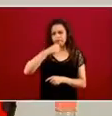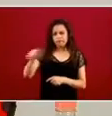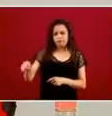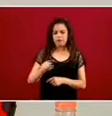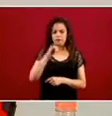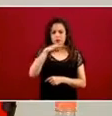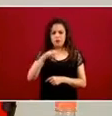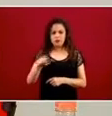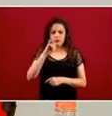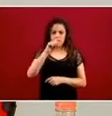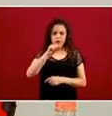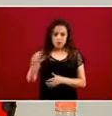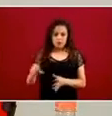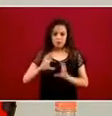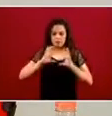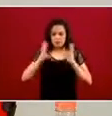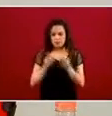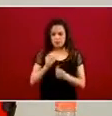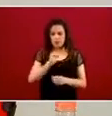ISTE, from the